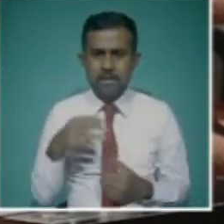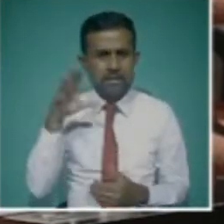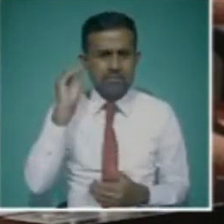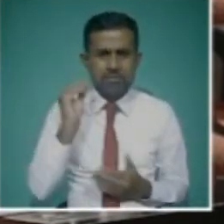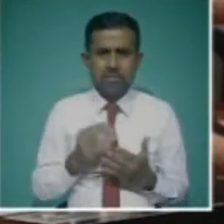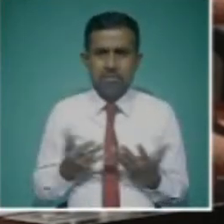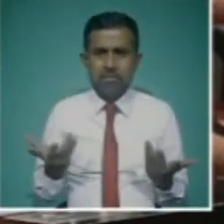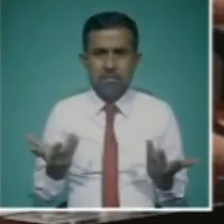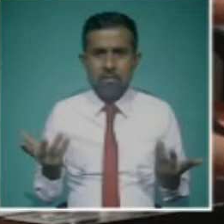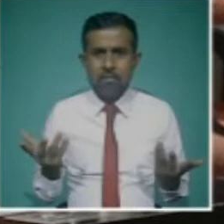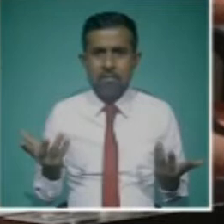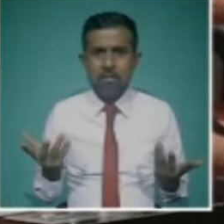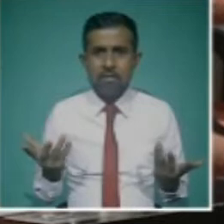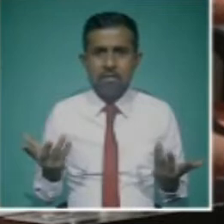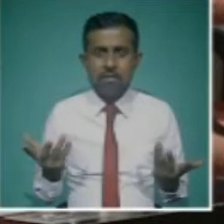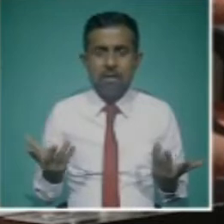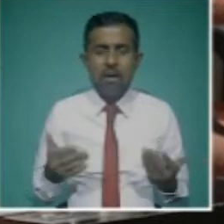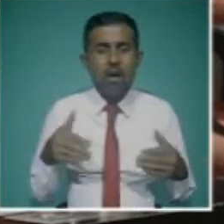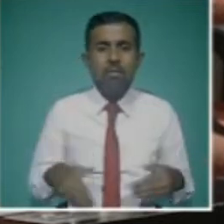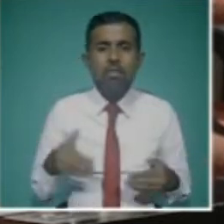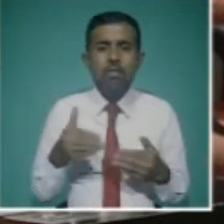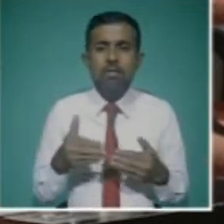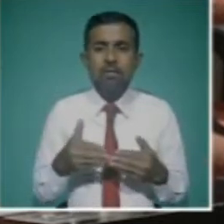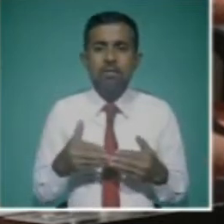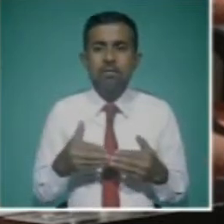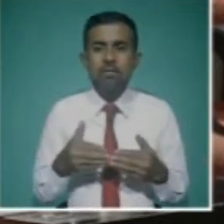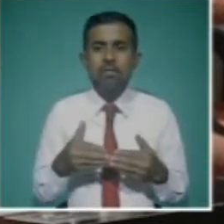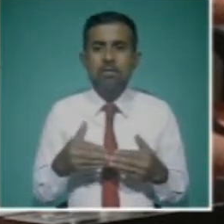today marks the beginning of a week in the Tamil